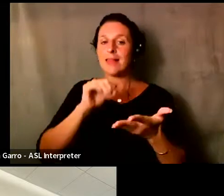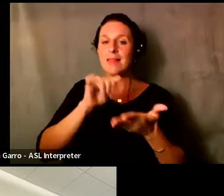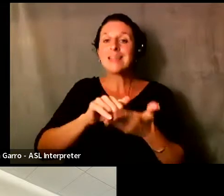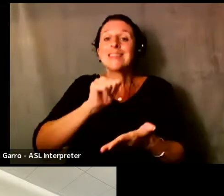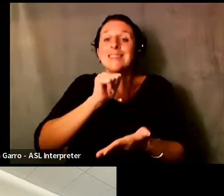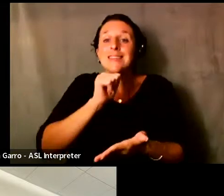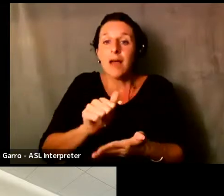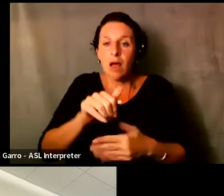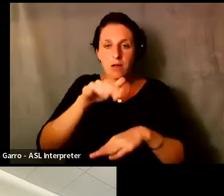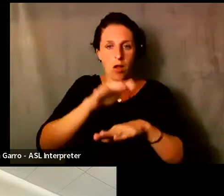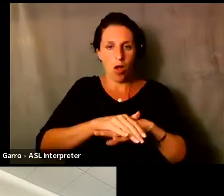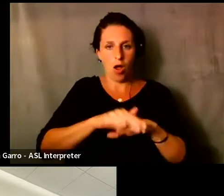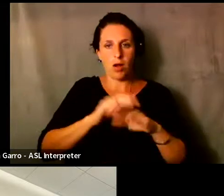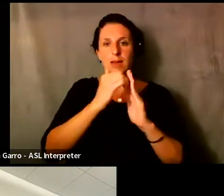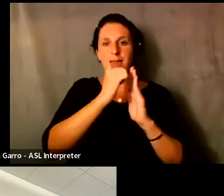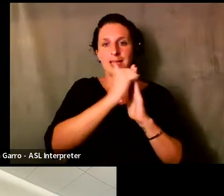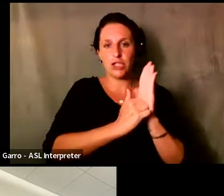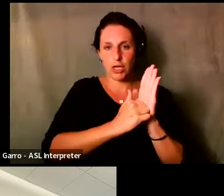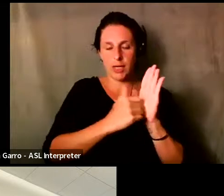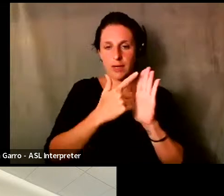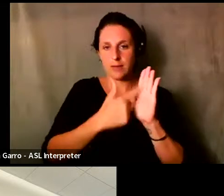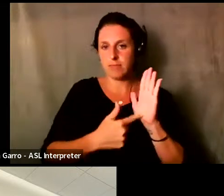agenda.